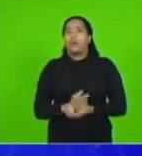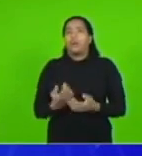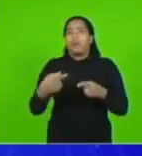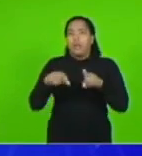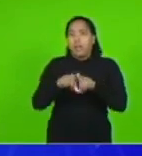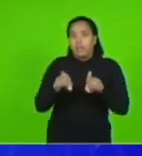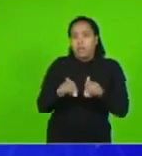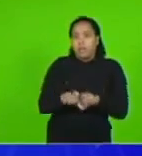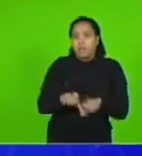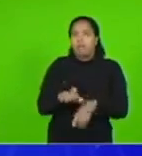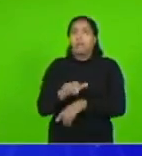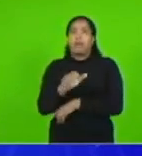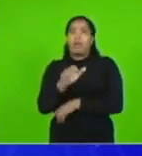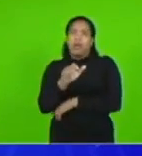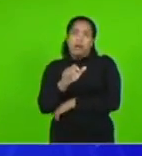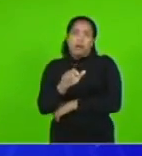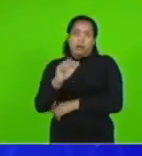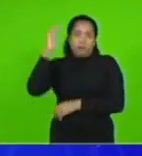and seminars.